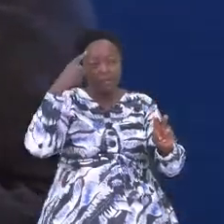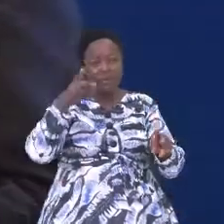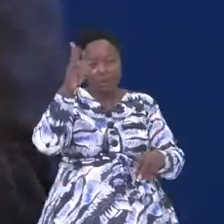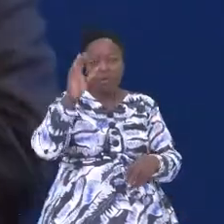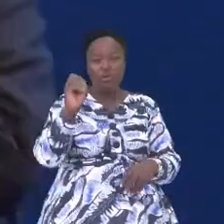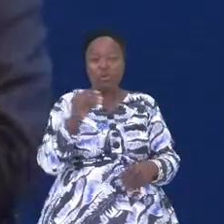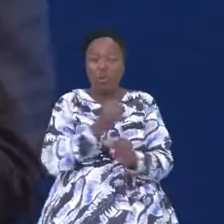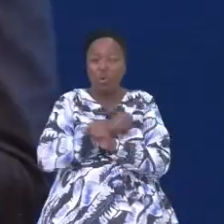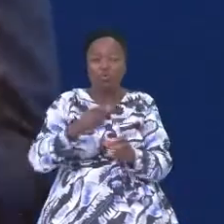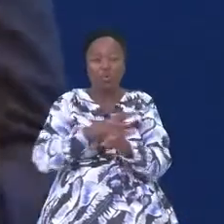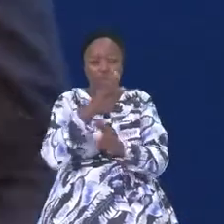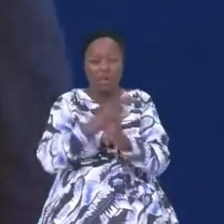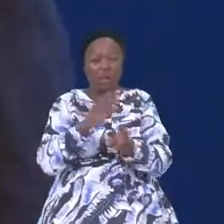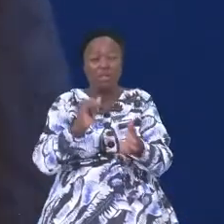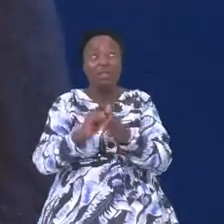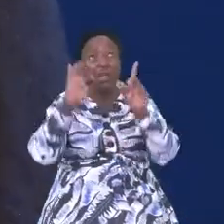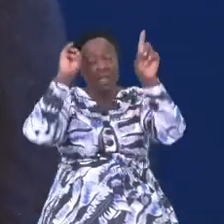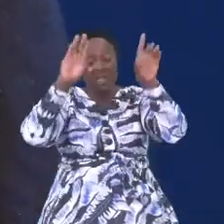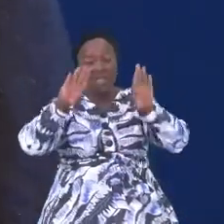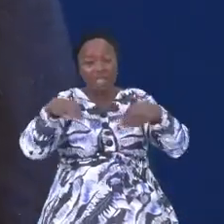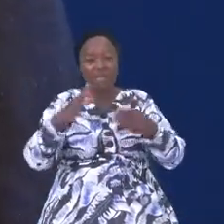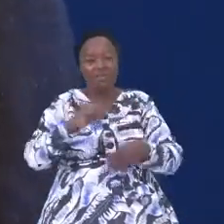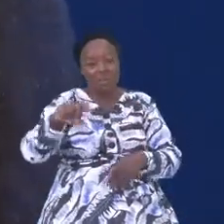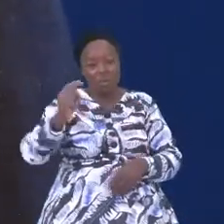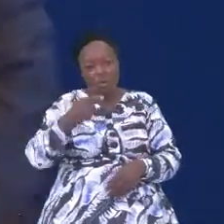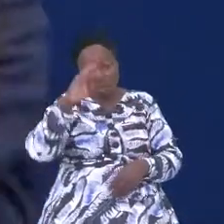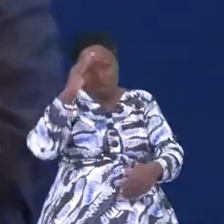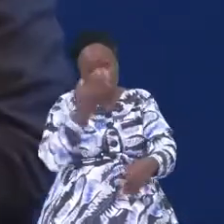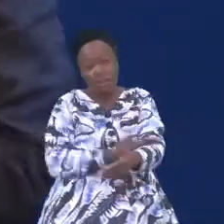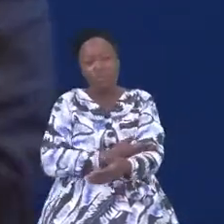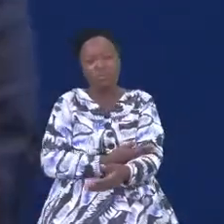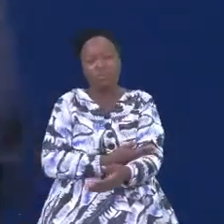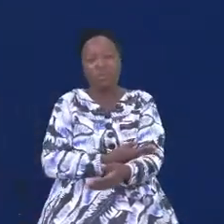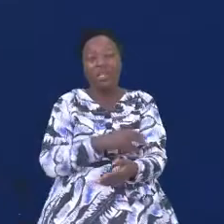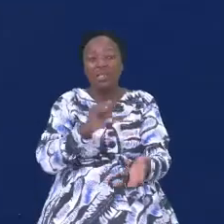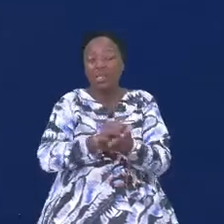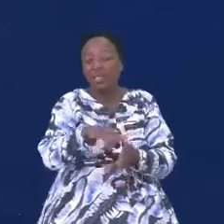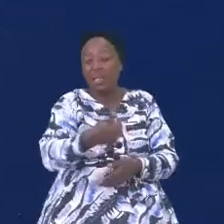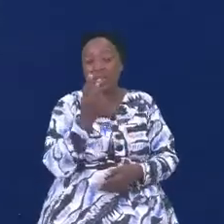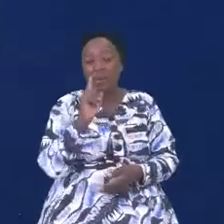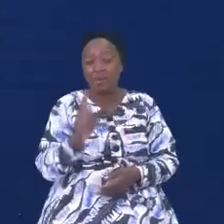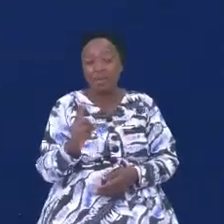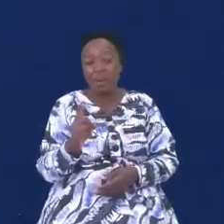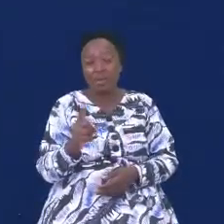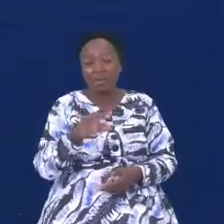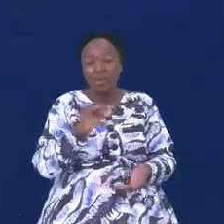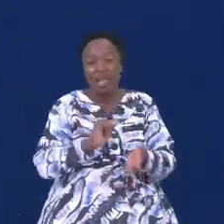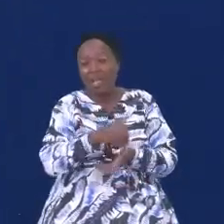world that he gave his only begotten Son, that